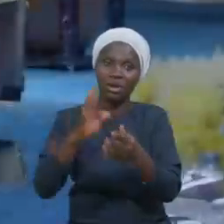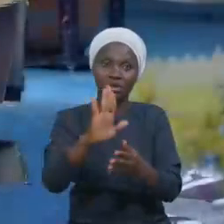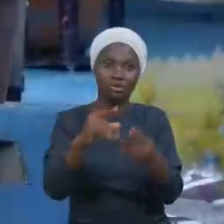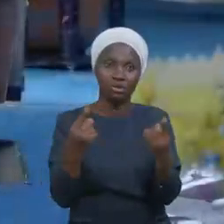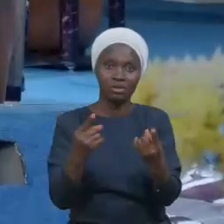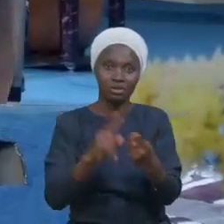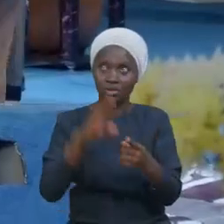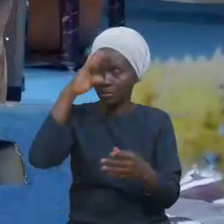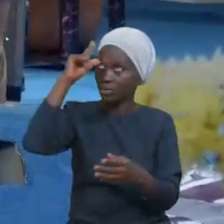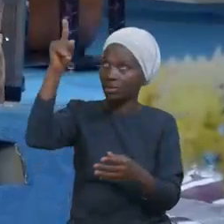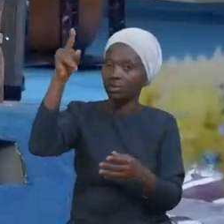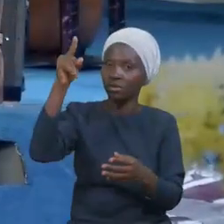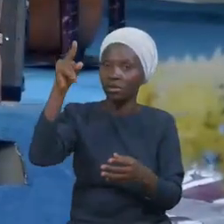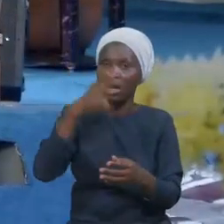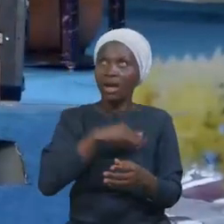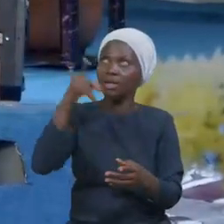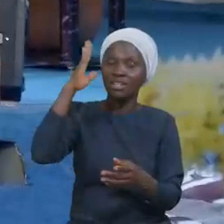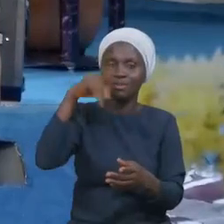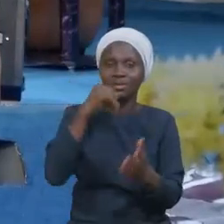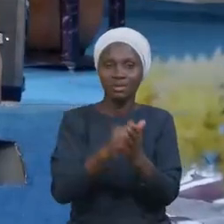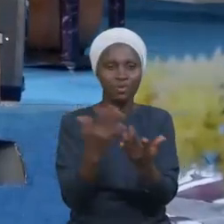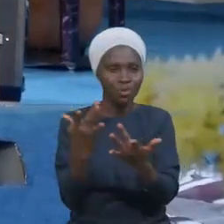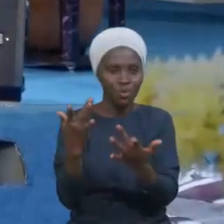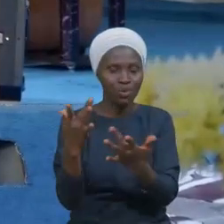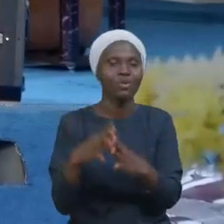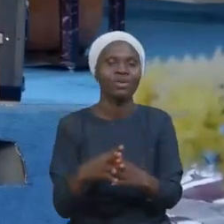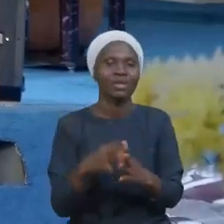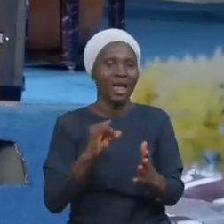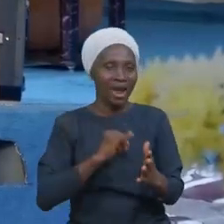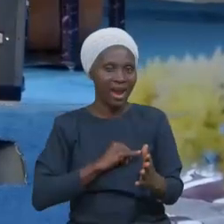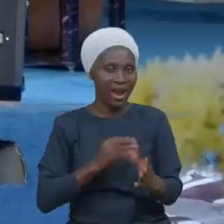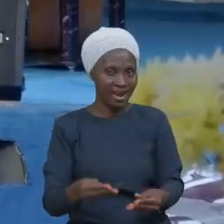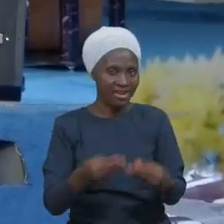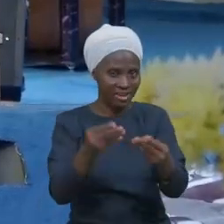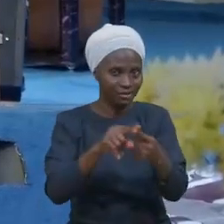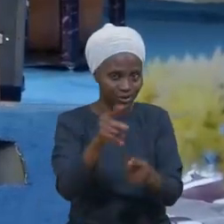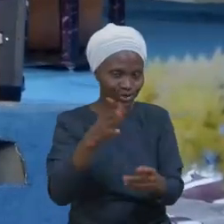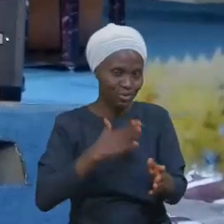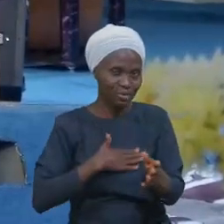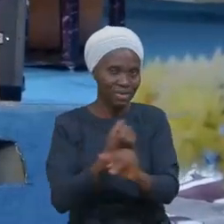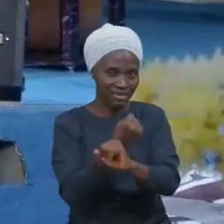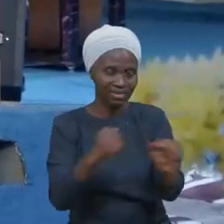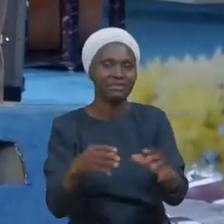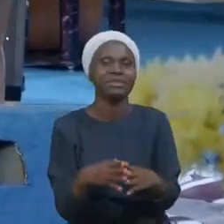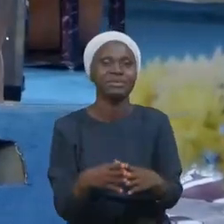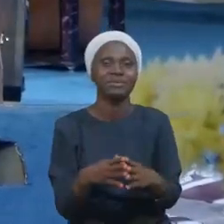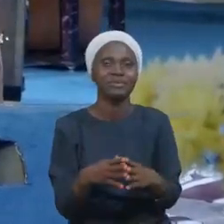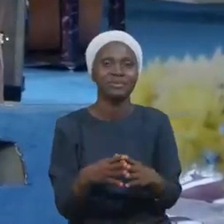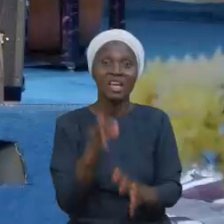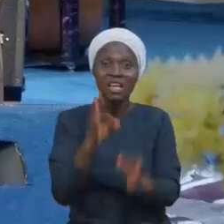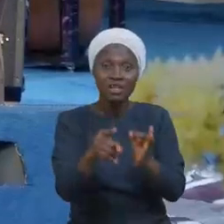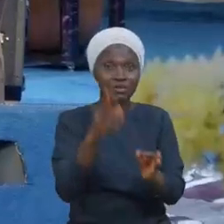him. He'll say, don't go, I hand over to you my salvation. If